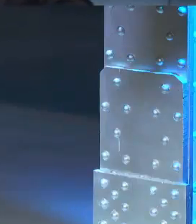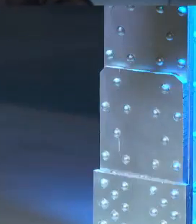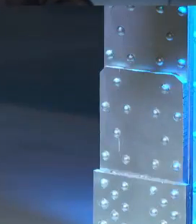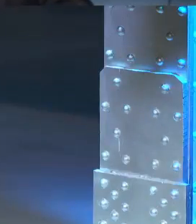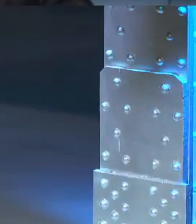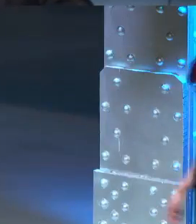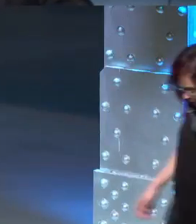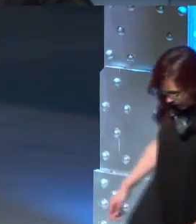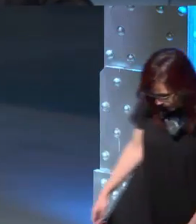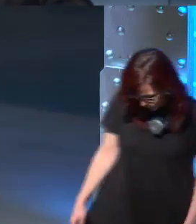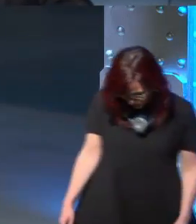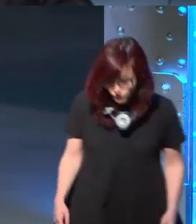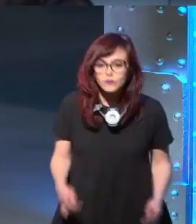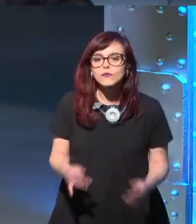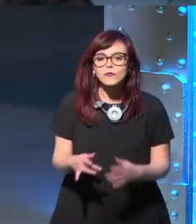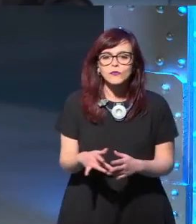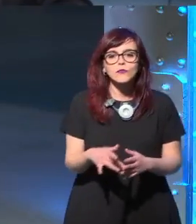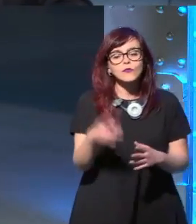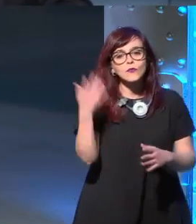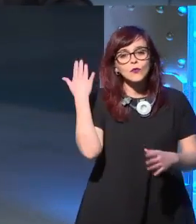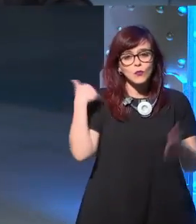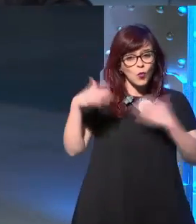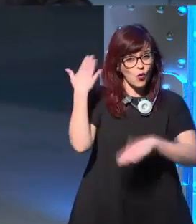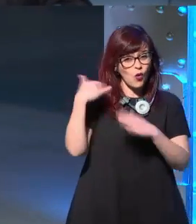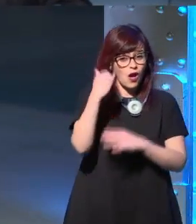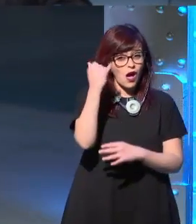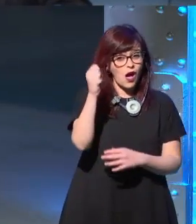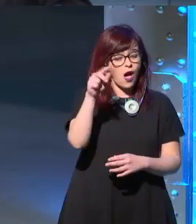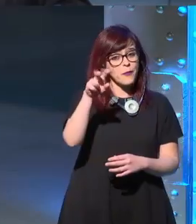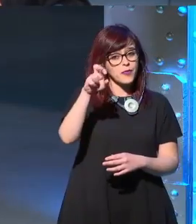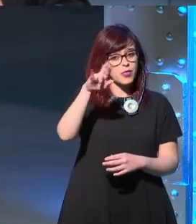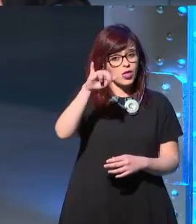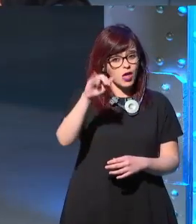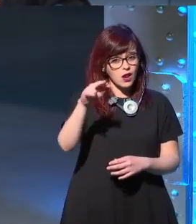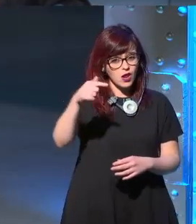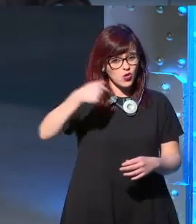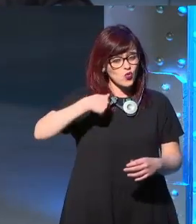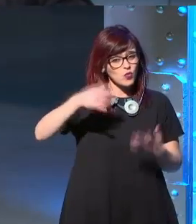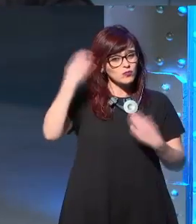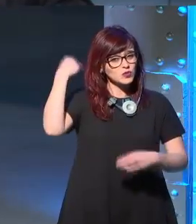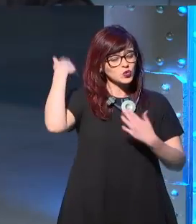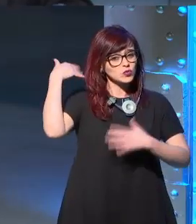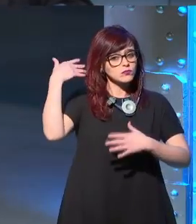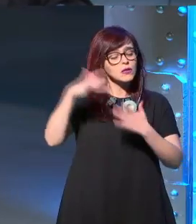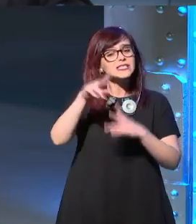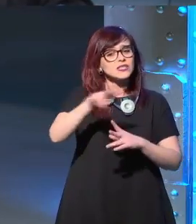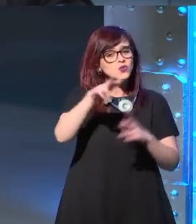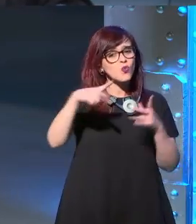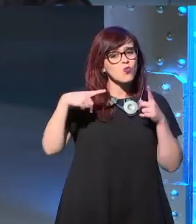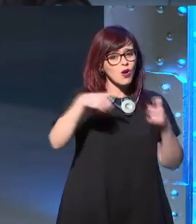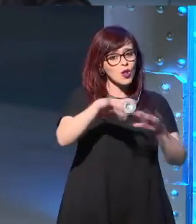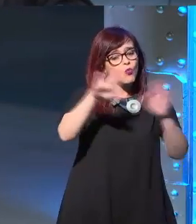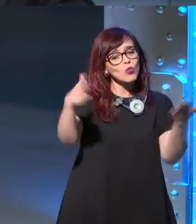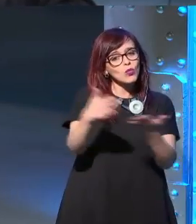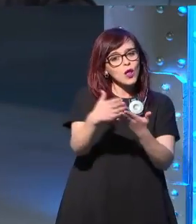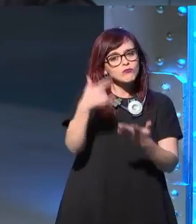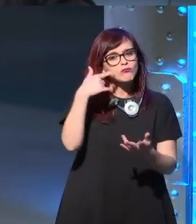Javier and I were talking about it at lunch. We were very creative and did institutions that we needed to deal